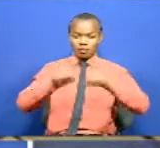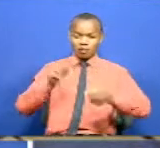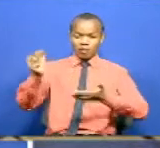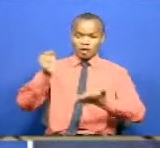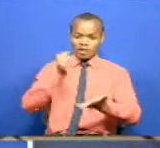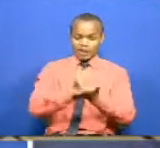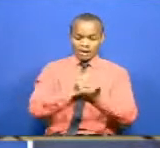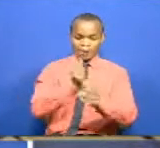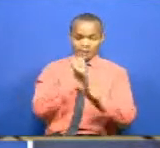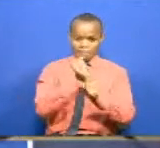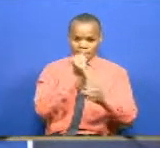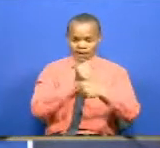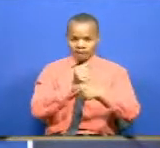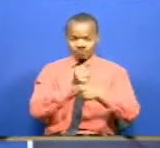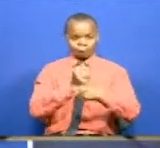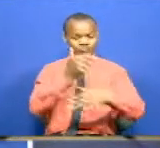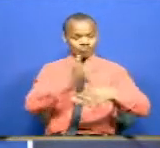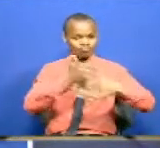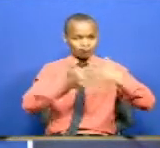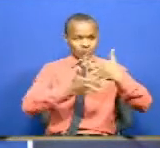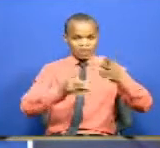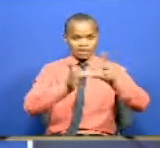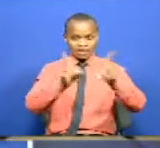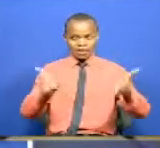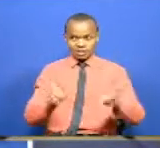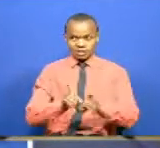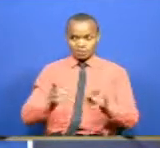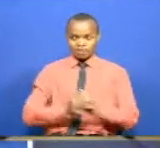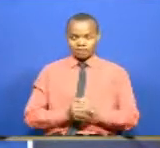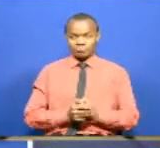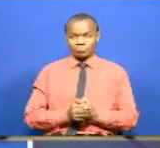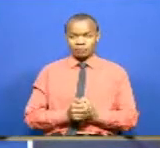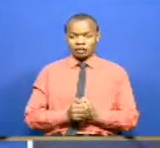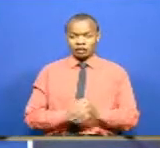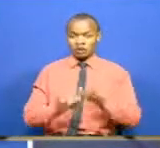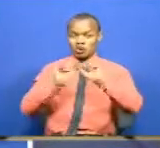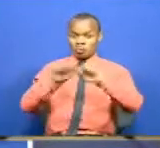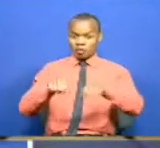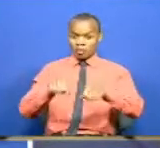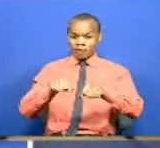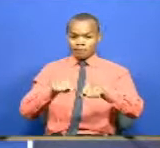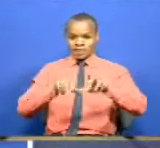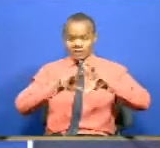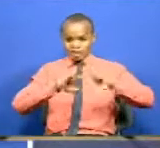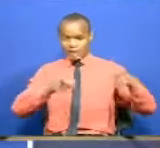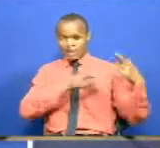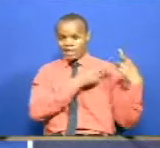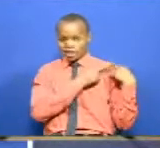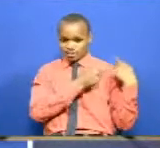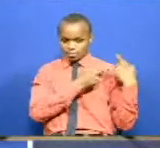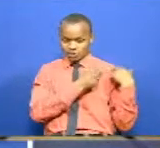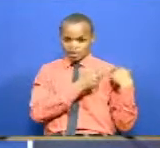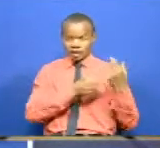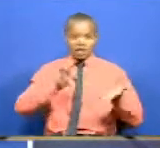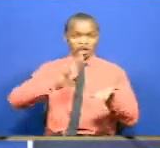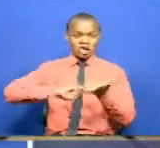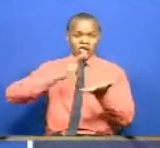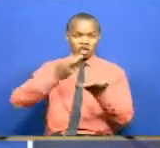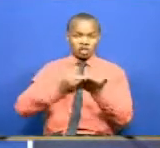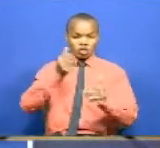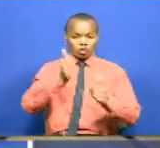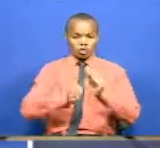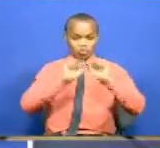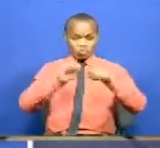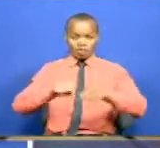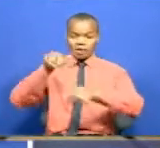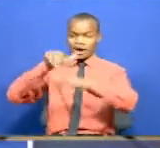in making these tests. We shall be holding each one of us individually responsible for the resources that will come to your county, for